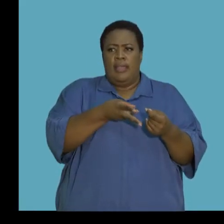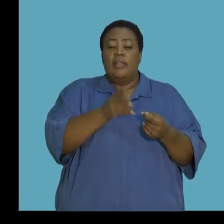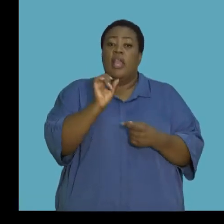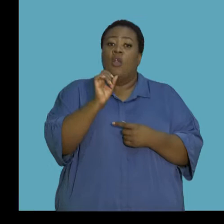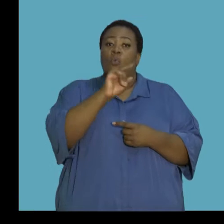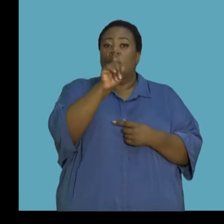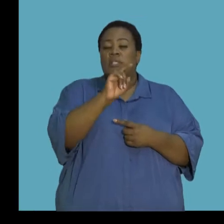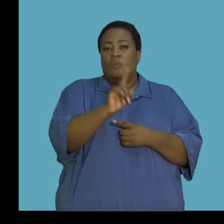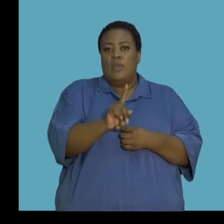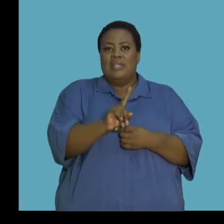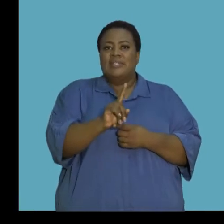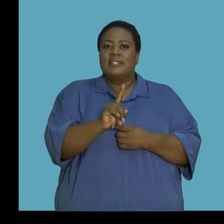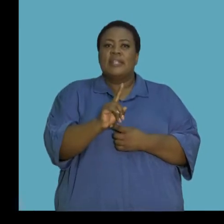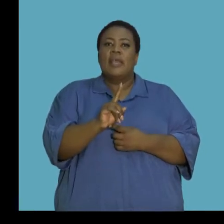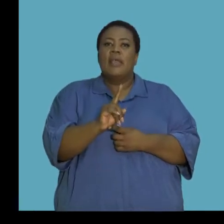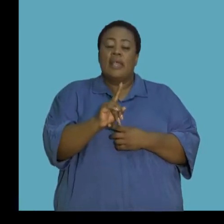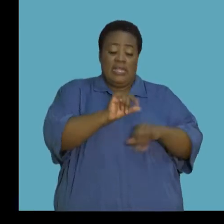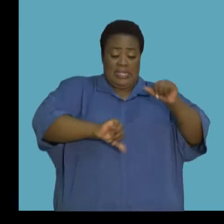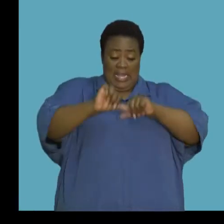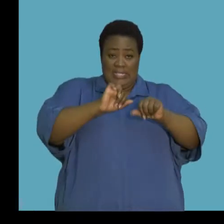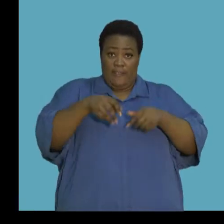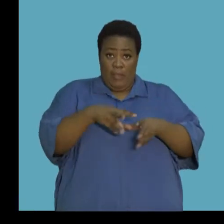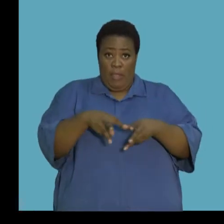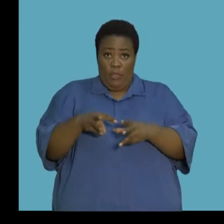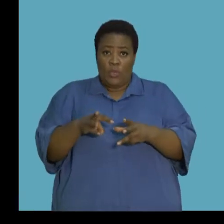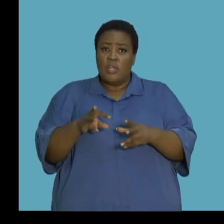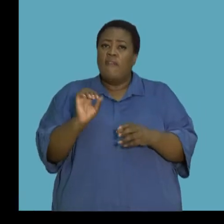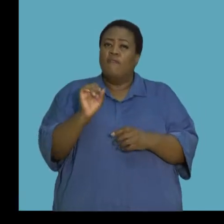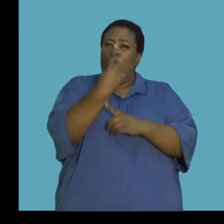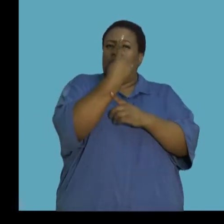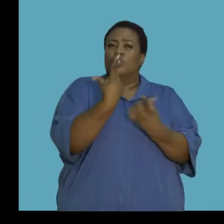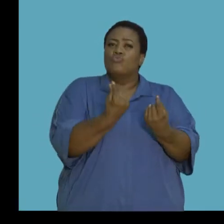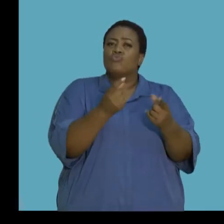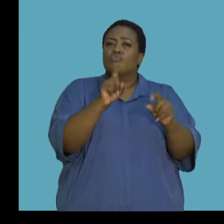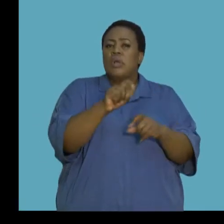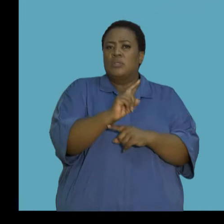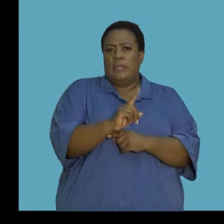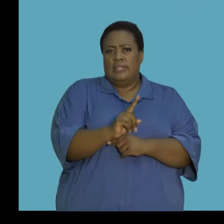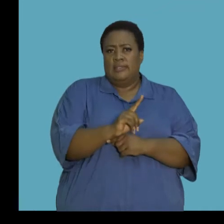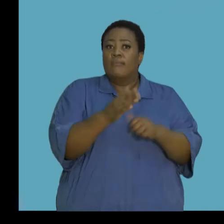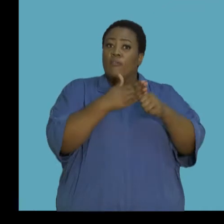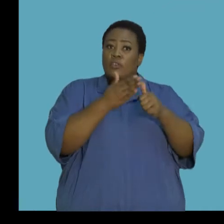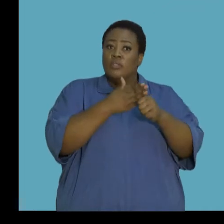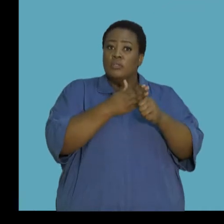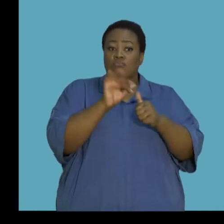the first step in a scientific method? The options are A, to ask a question,